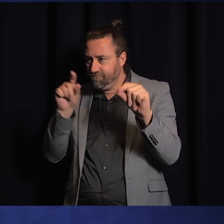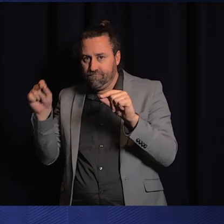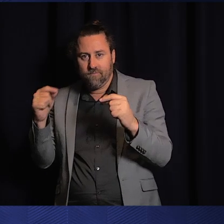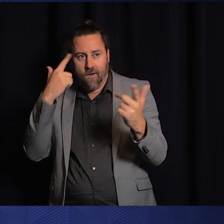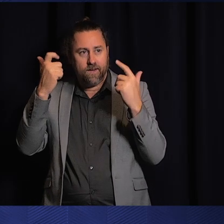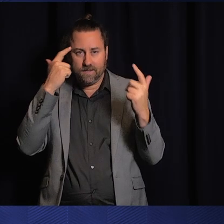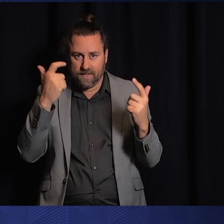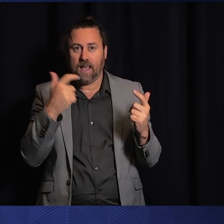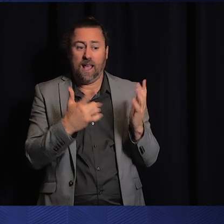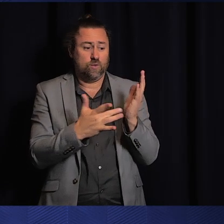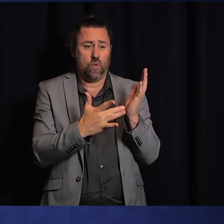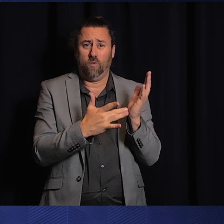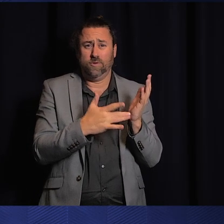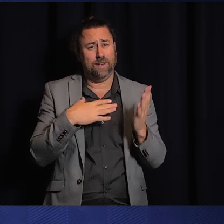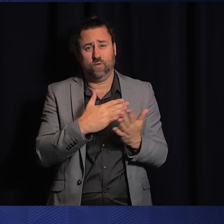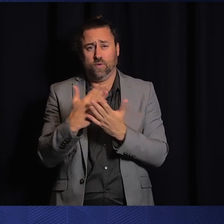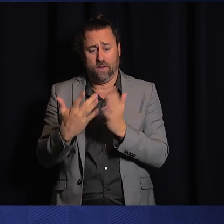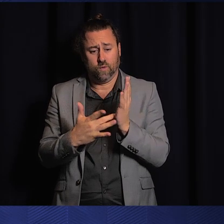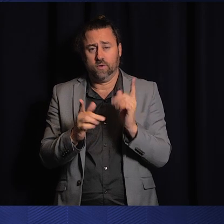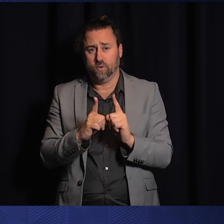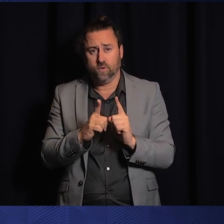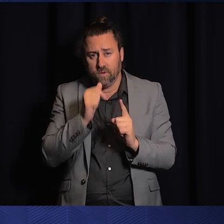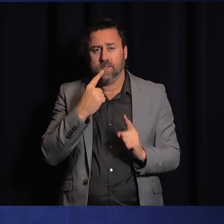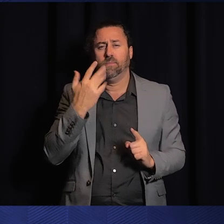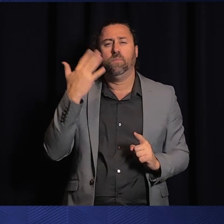one anecdotal that I have said in the beginning. I'll say